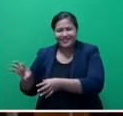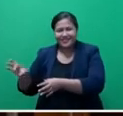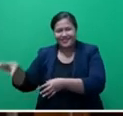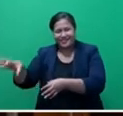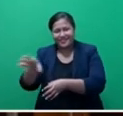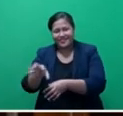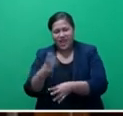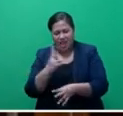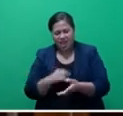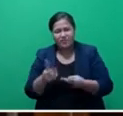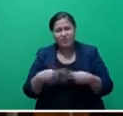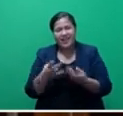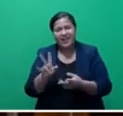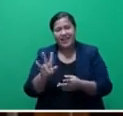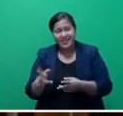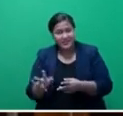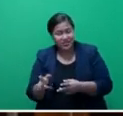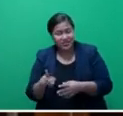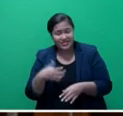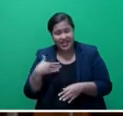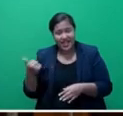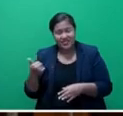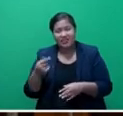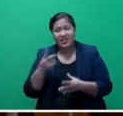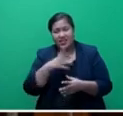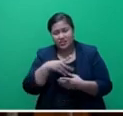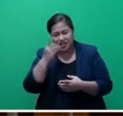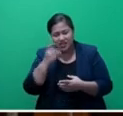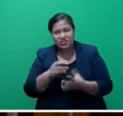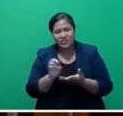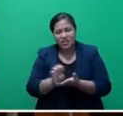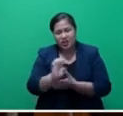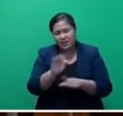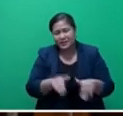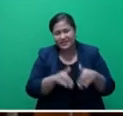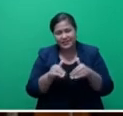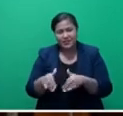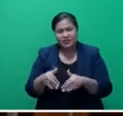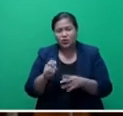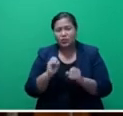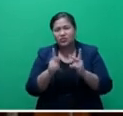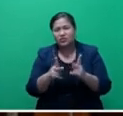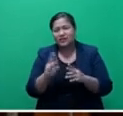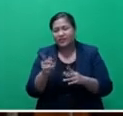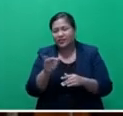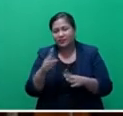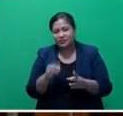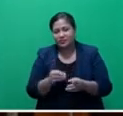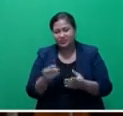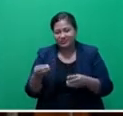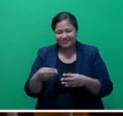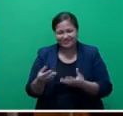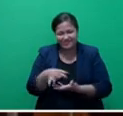justice, health and education, the right to economic participation, and the opportunity to integrate into the supply chain by selling their crops